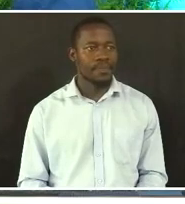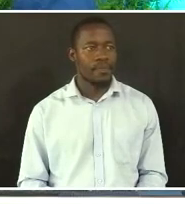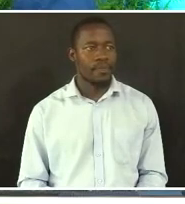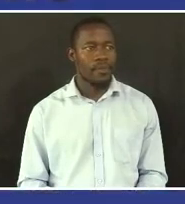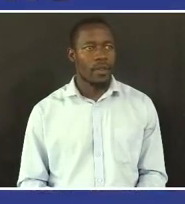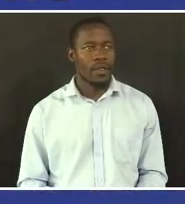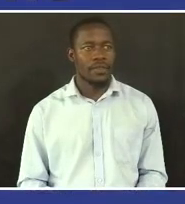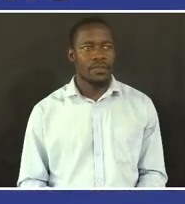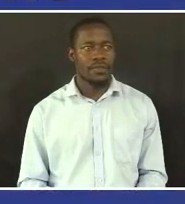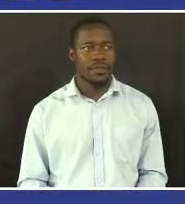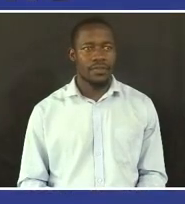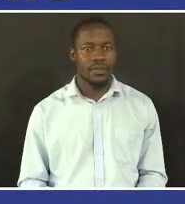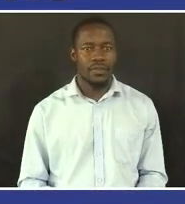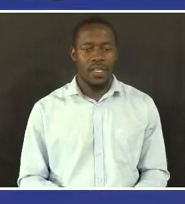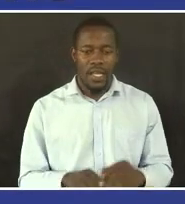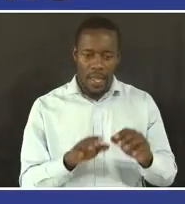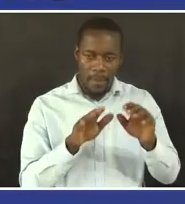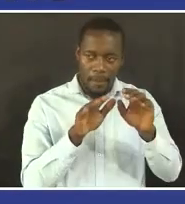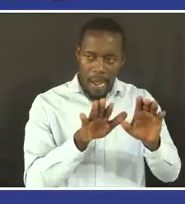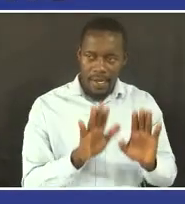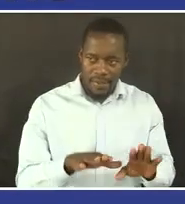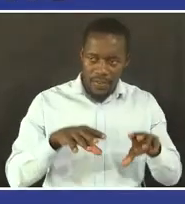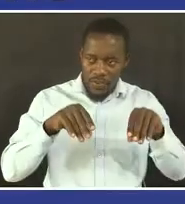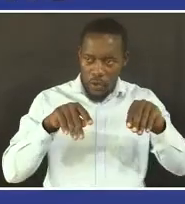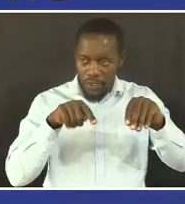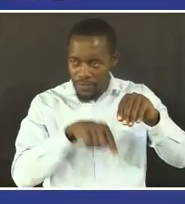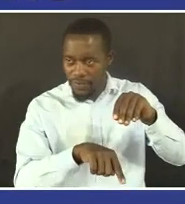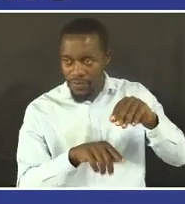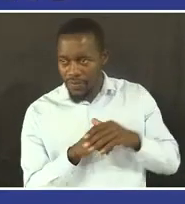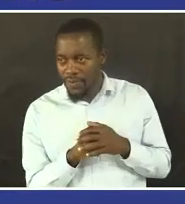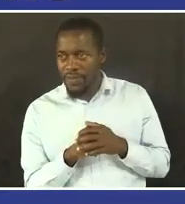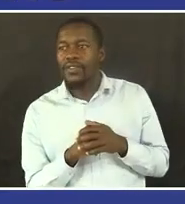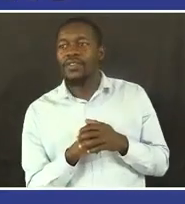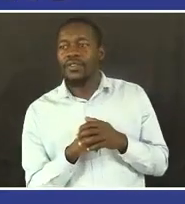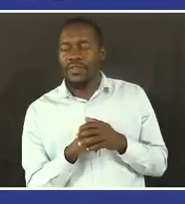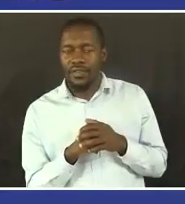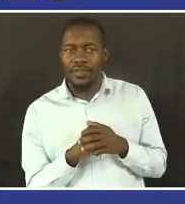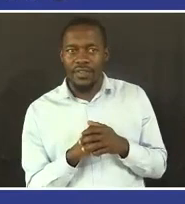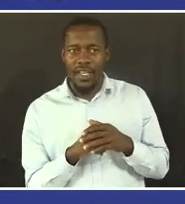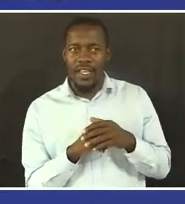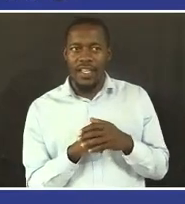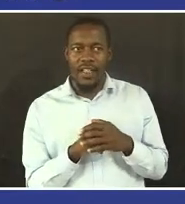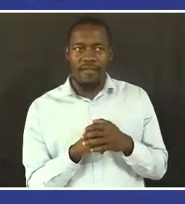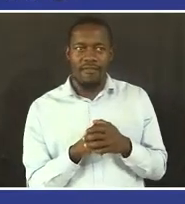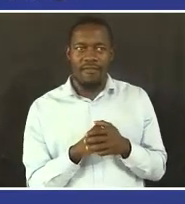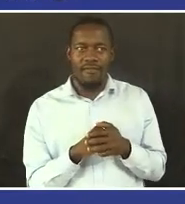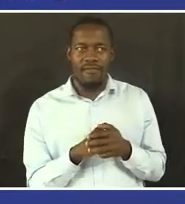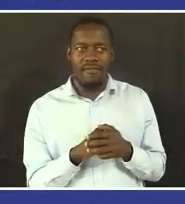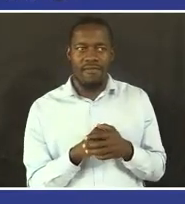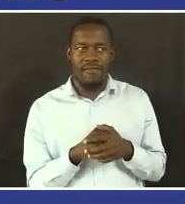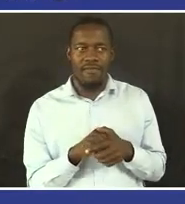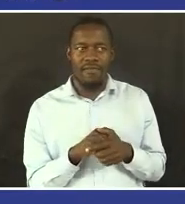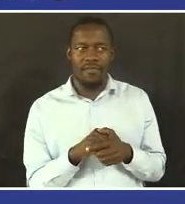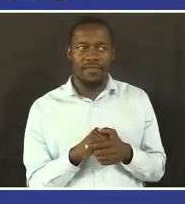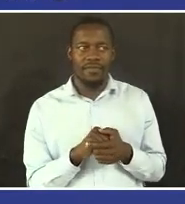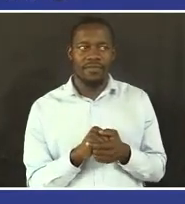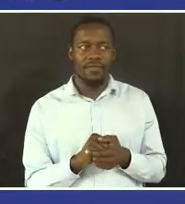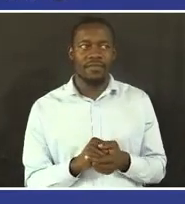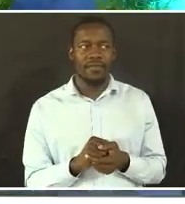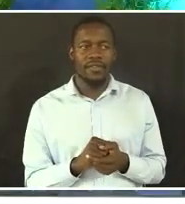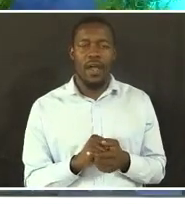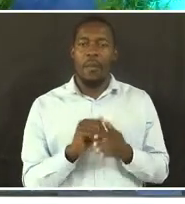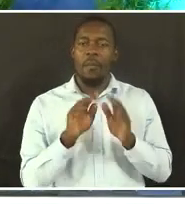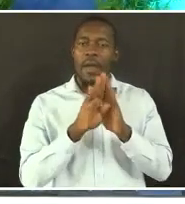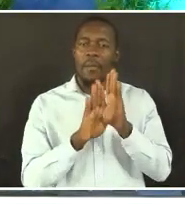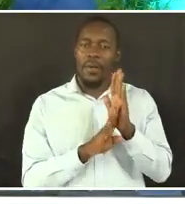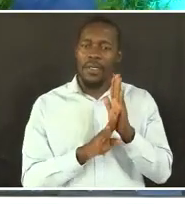He went and buried it in the soil. The Lord bless you. The Lord bless you. The next exam, may you be number 1. Now, the